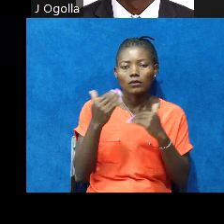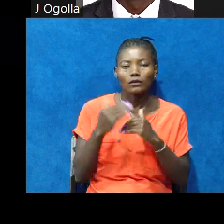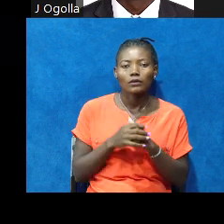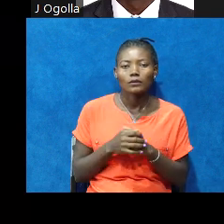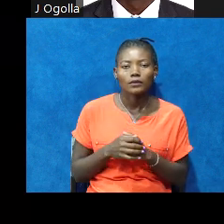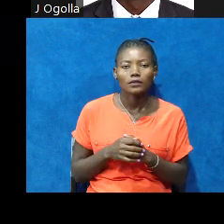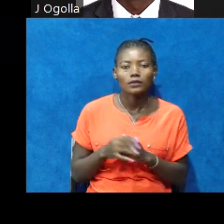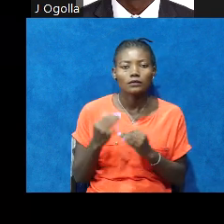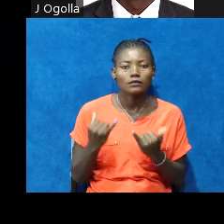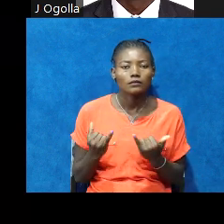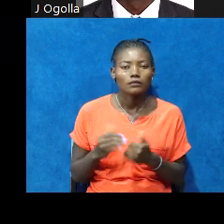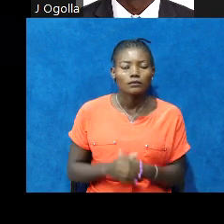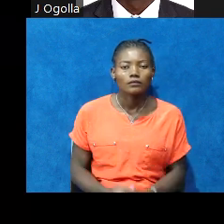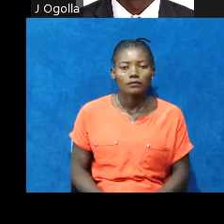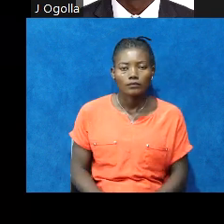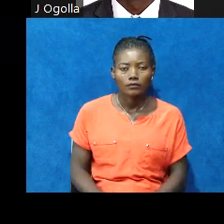choking? So,